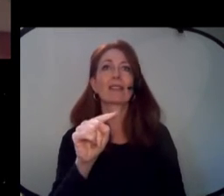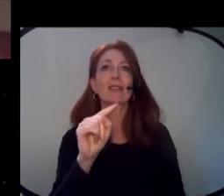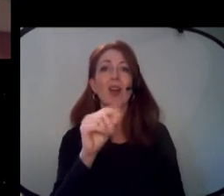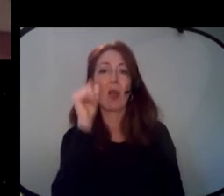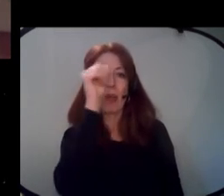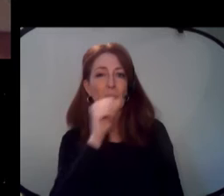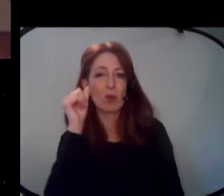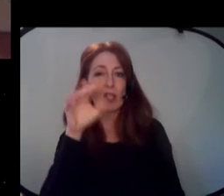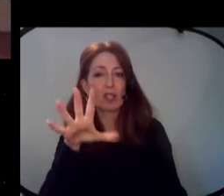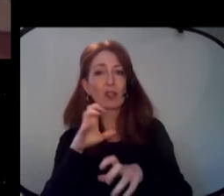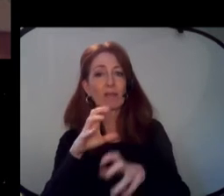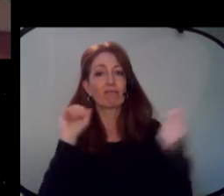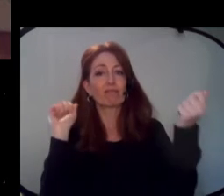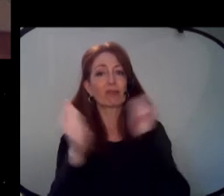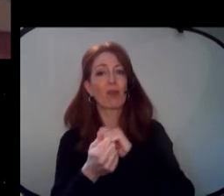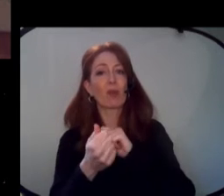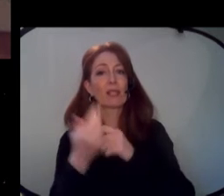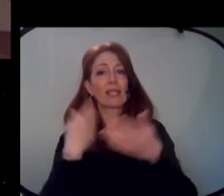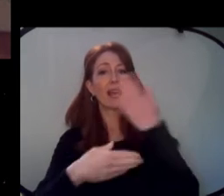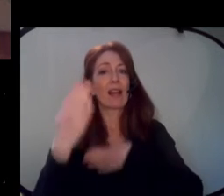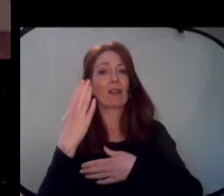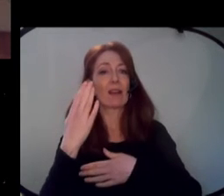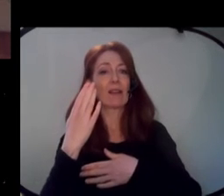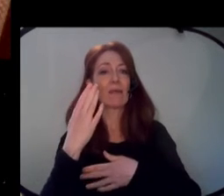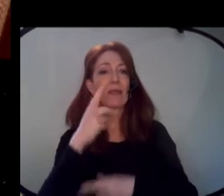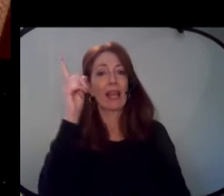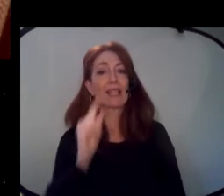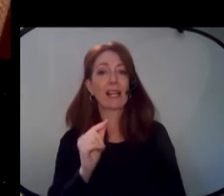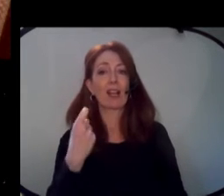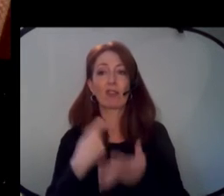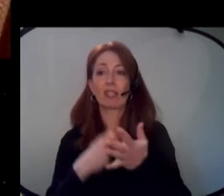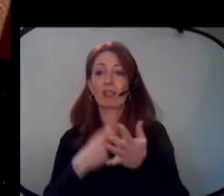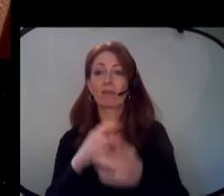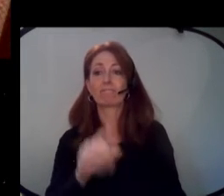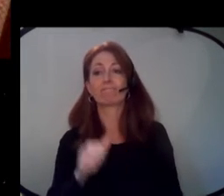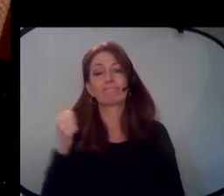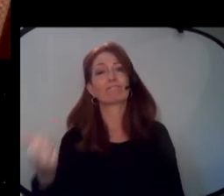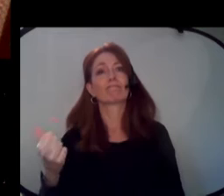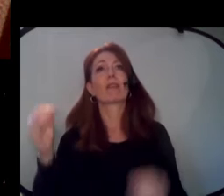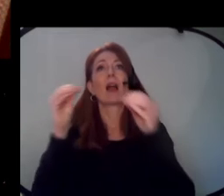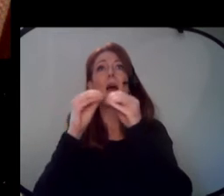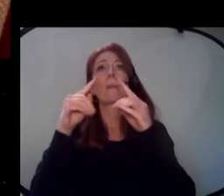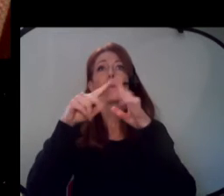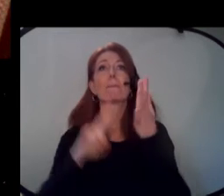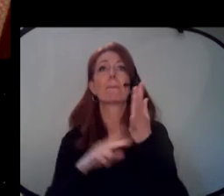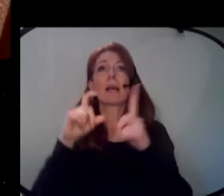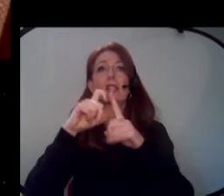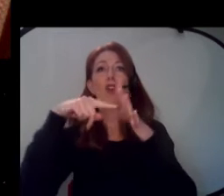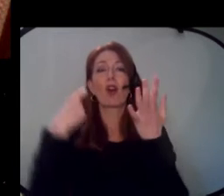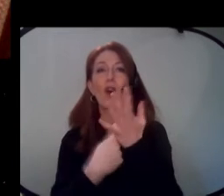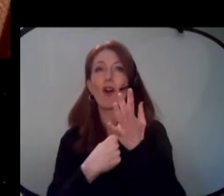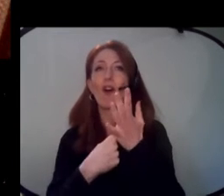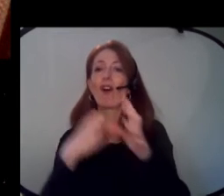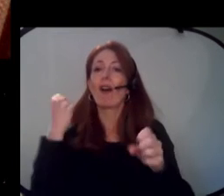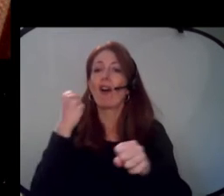history to the Italian Renaissance. We're also joined by Bendor Grosvenor, art historian, broadcaster, and a downright detective when it